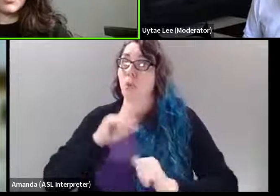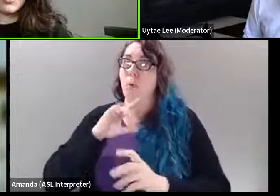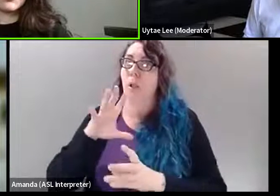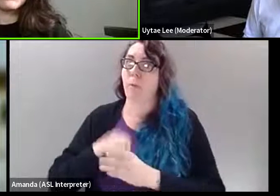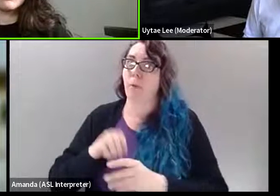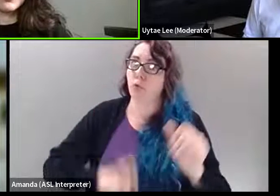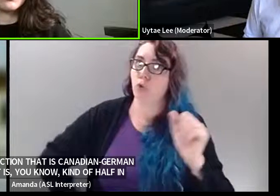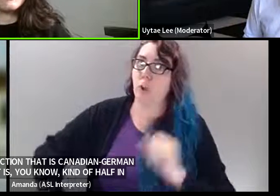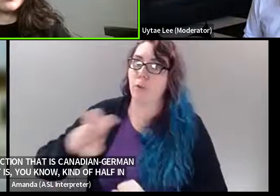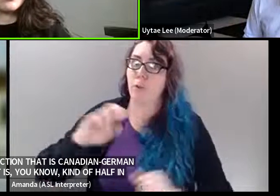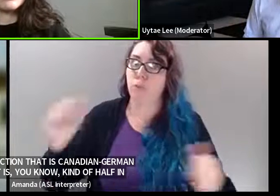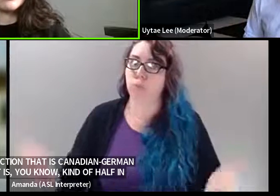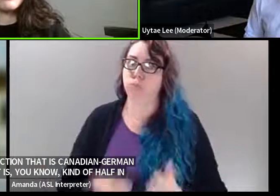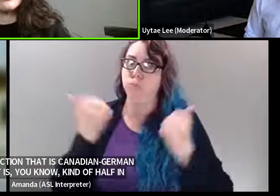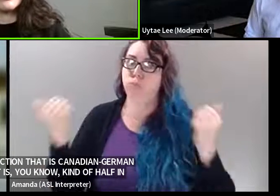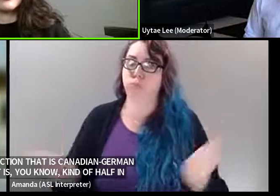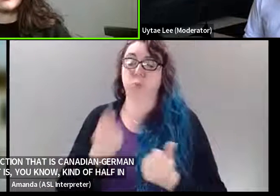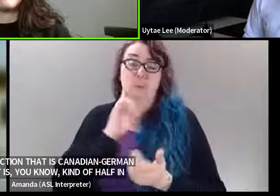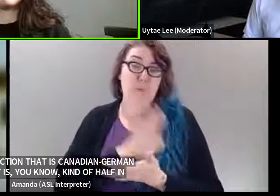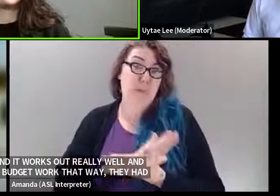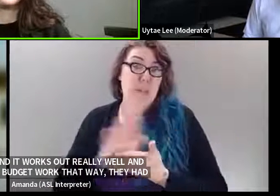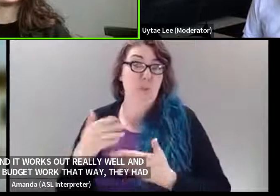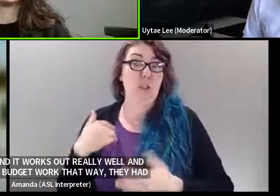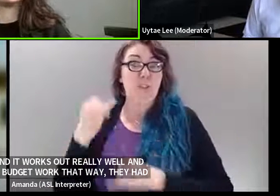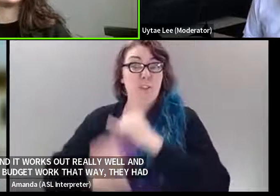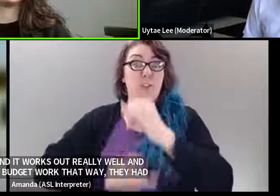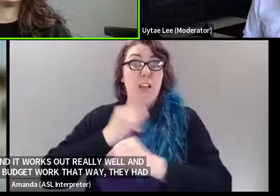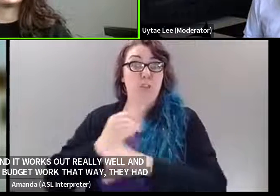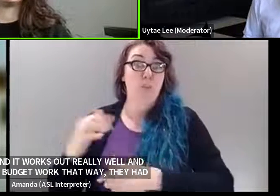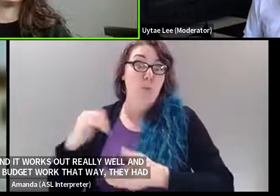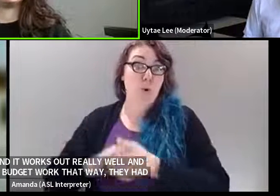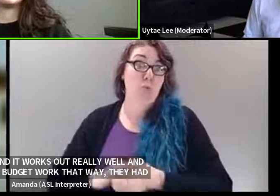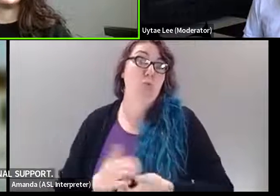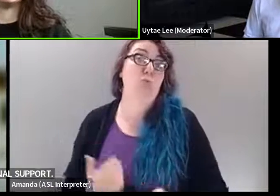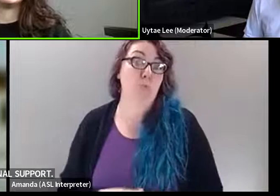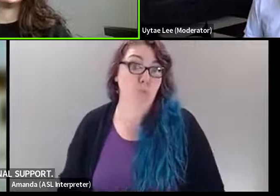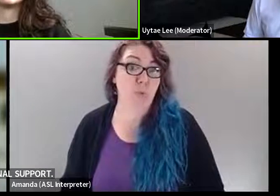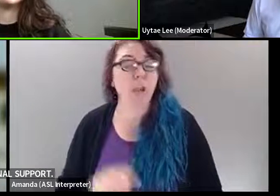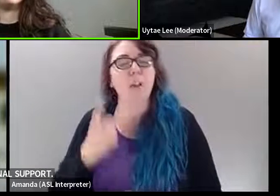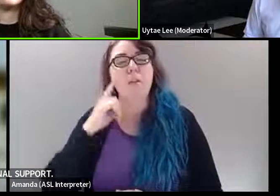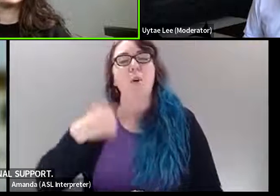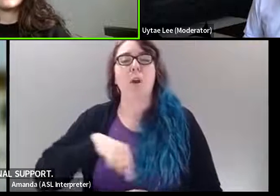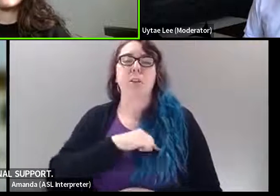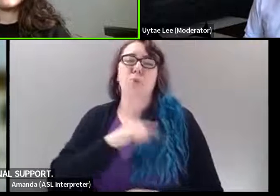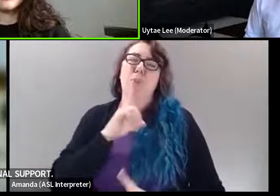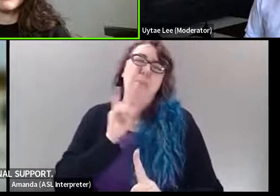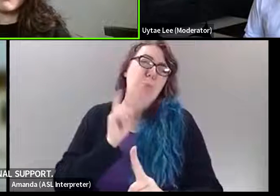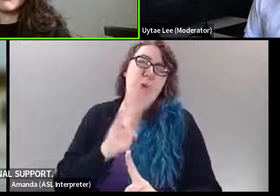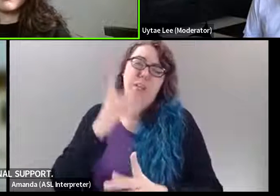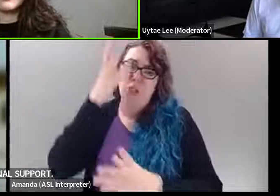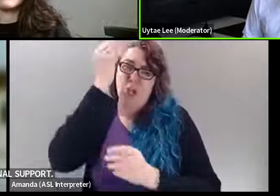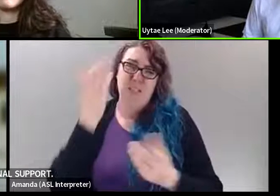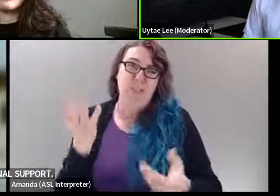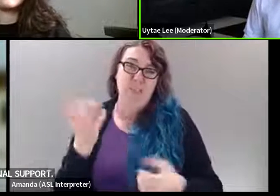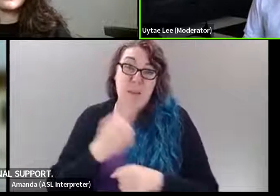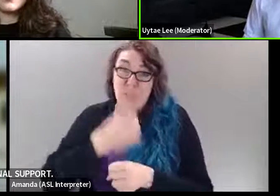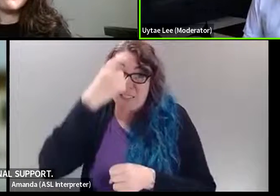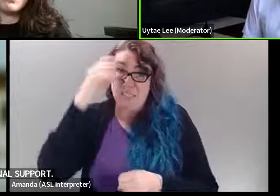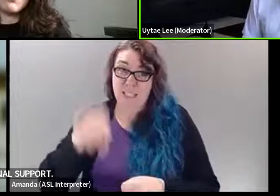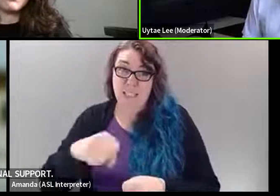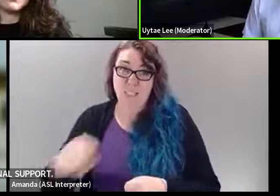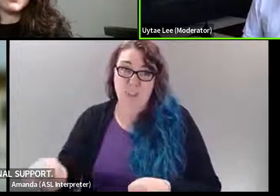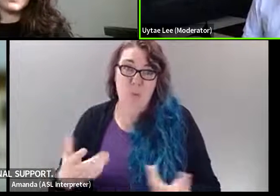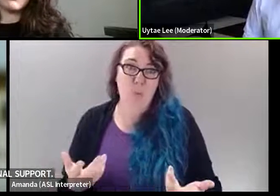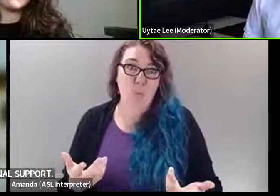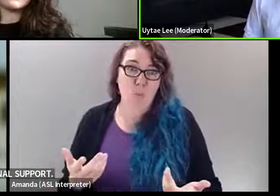they could have an international partner in place. For us, it really comes down to the content. Does it make sense? Does it make sense